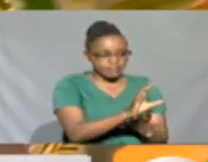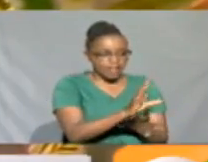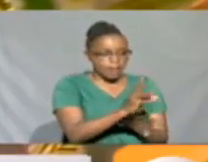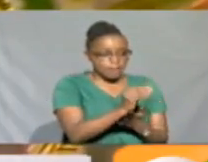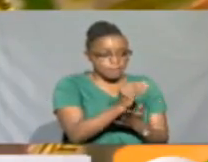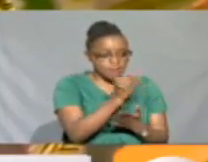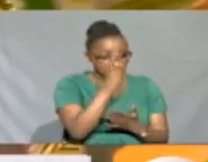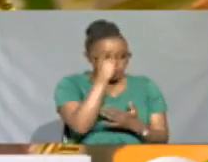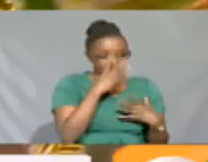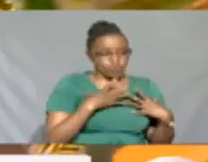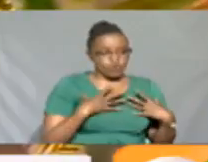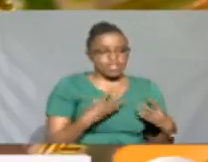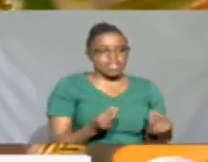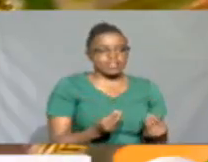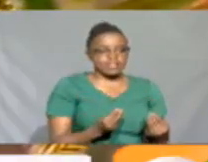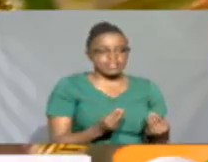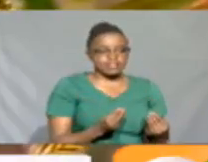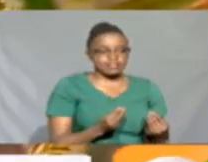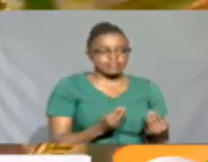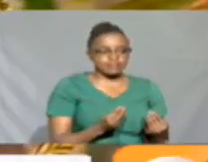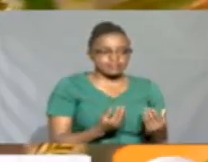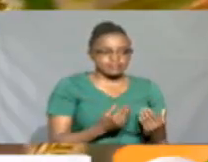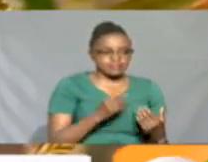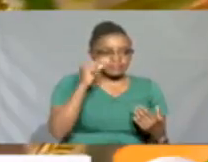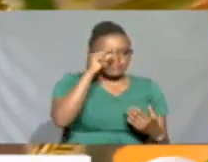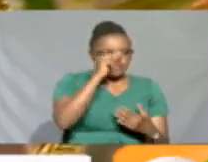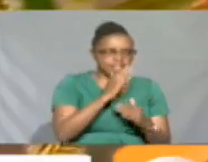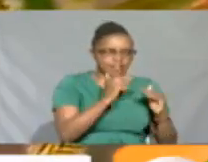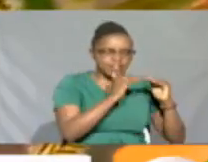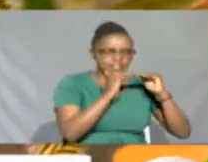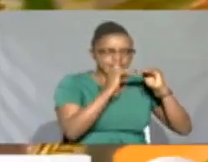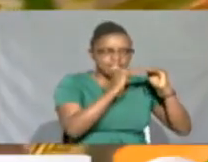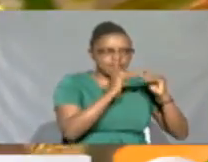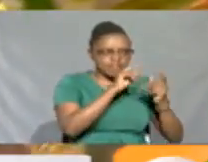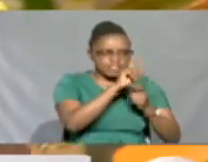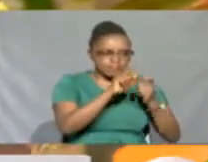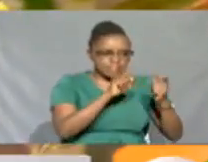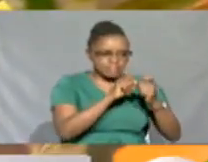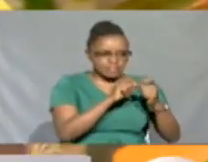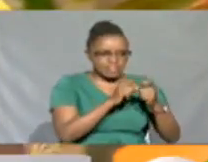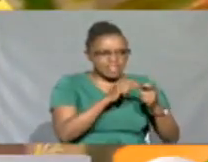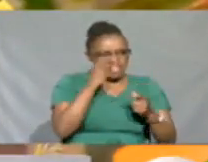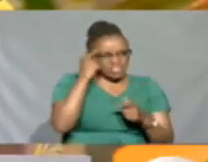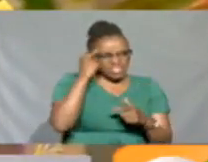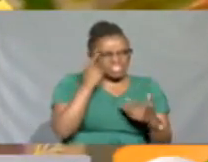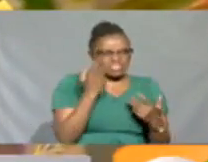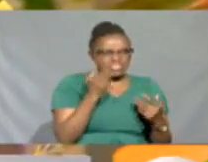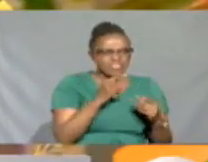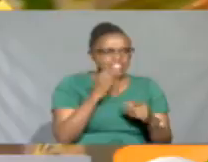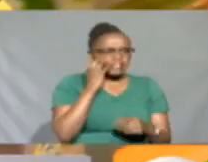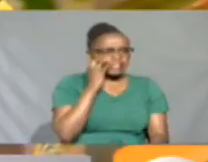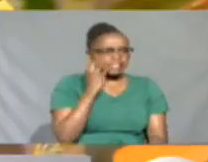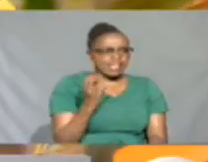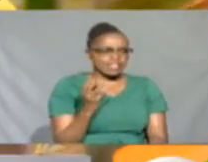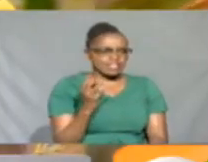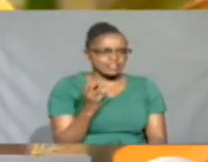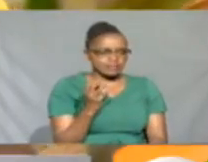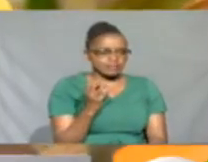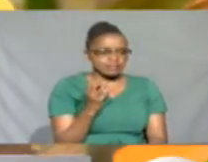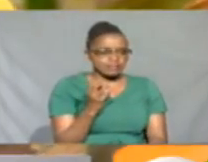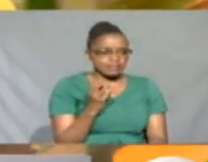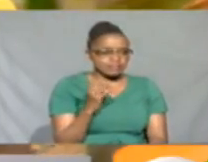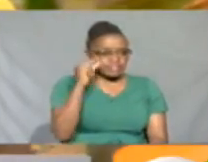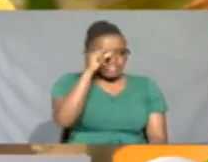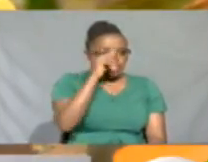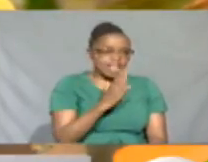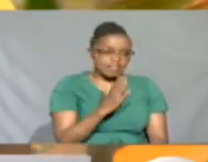health at the governor's level specifically, it's really sad that the governor